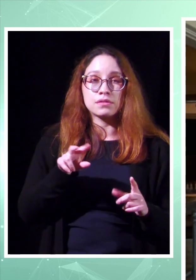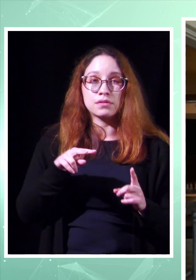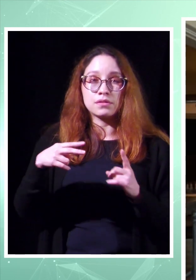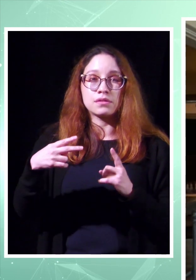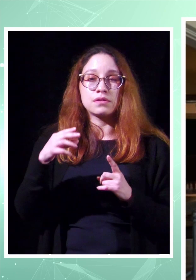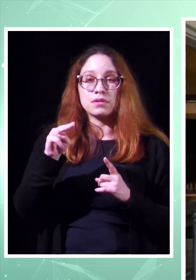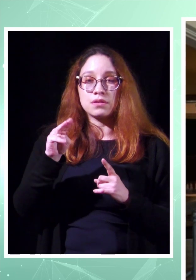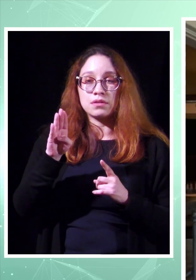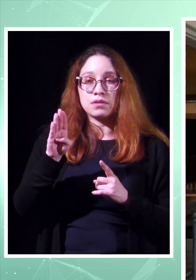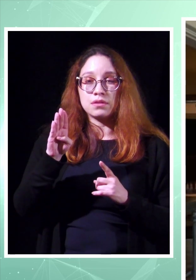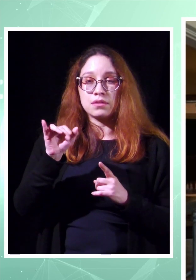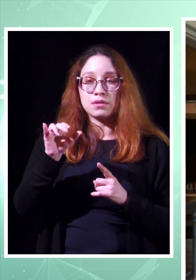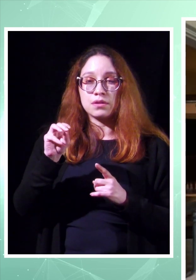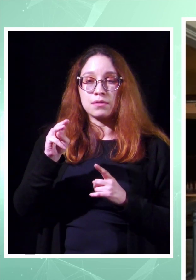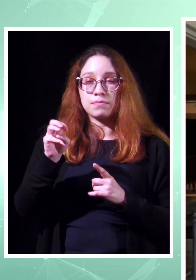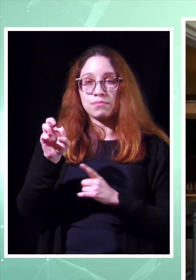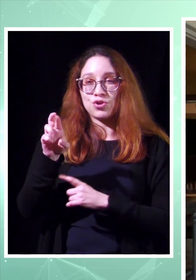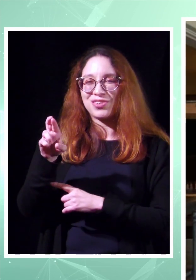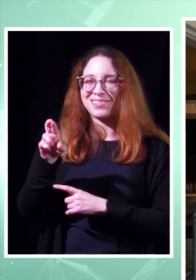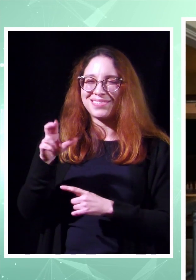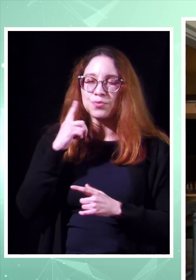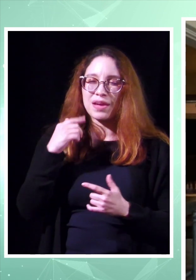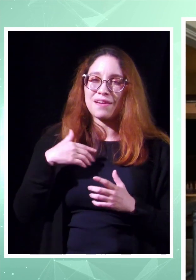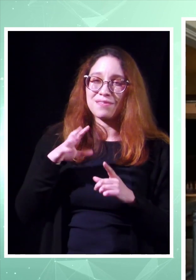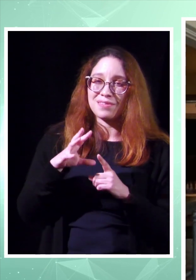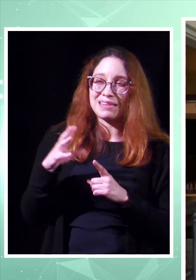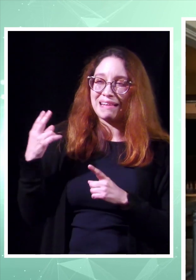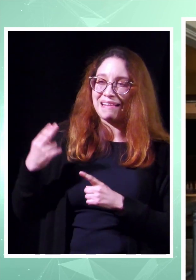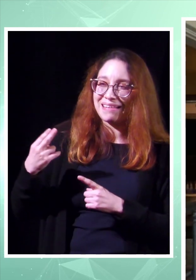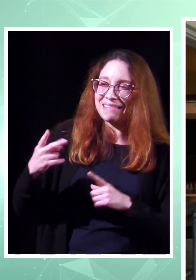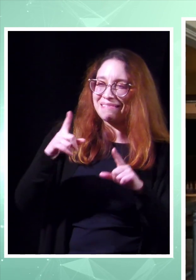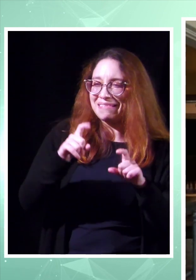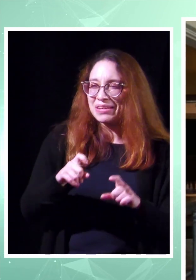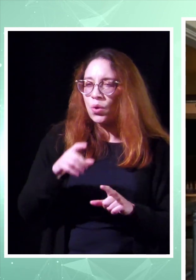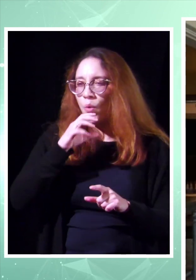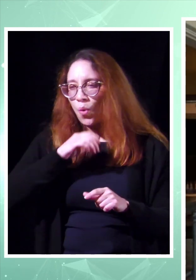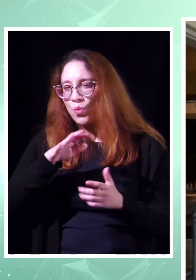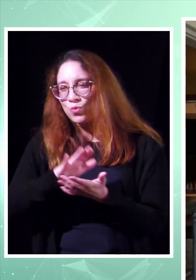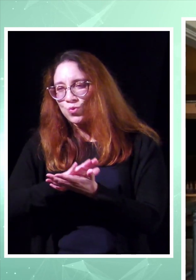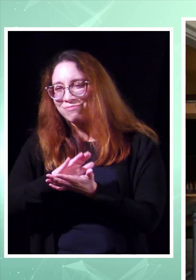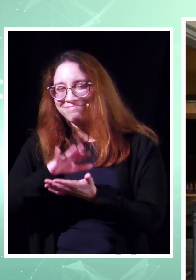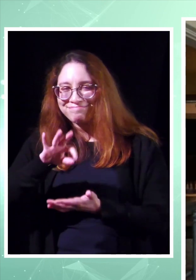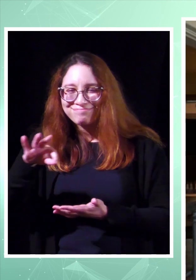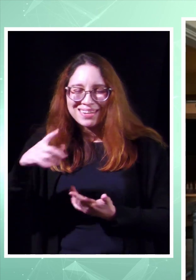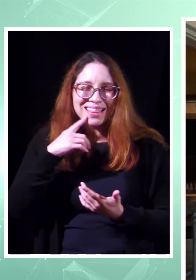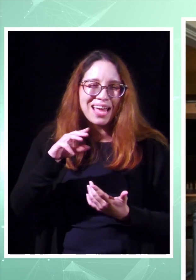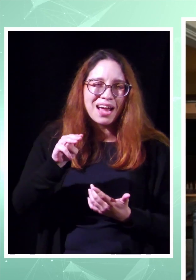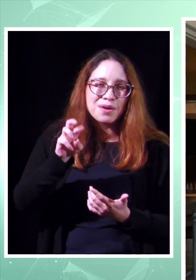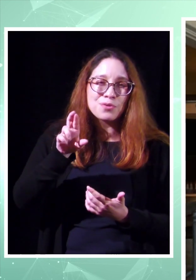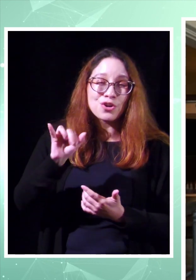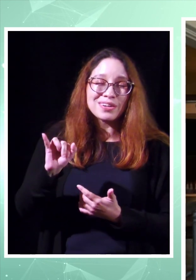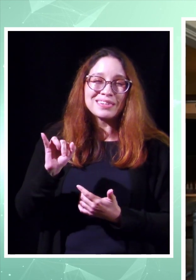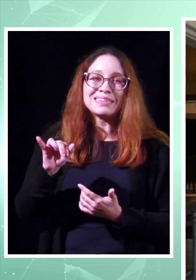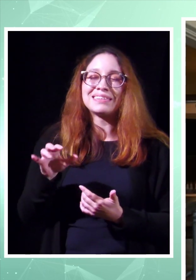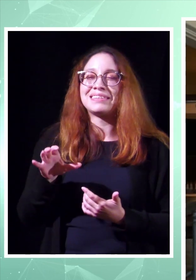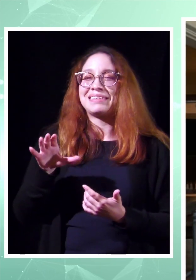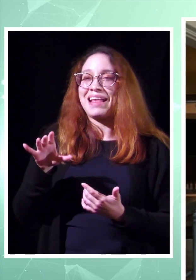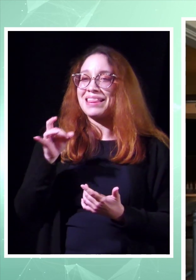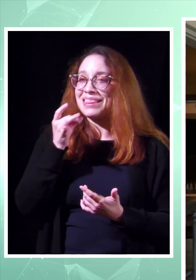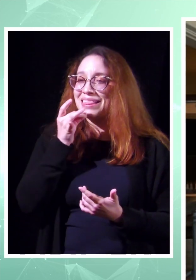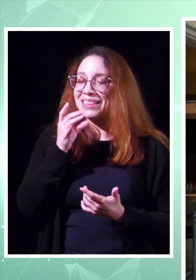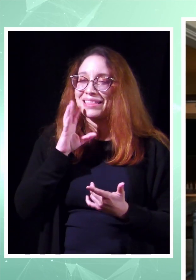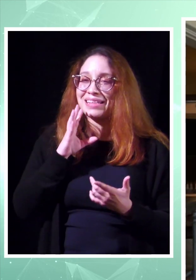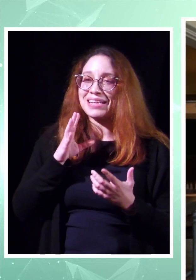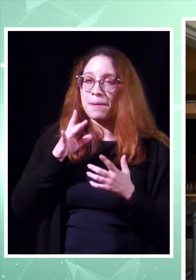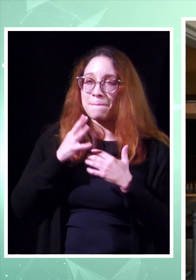not amazing. It's clinical history, exam, old school stuff, and then the MRI. Neurofilament light is a blood test which